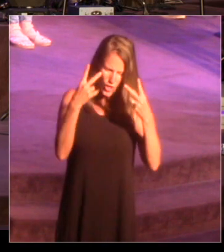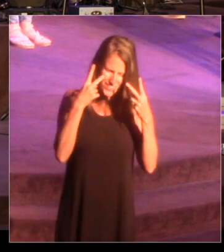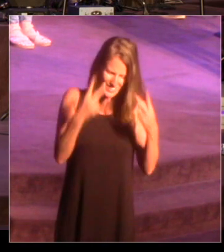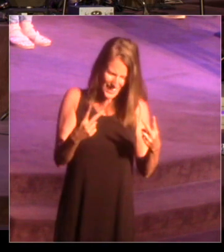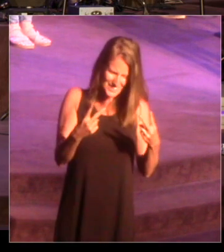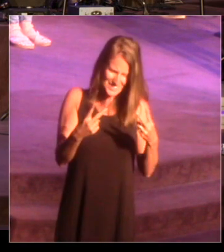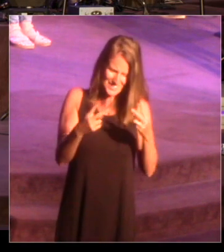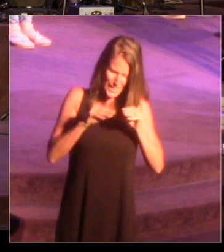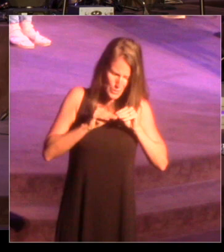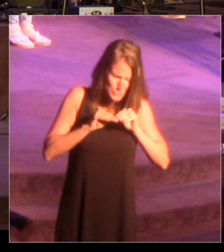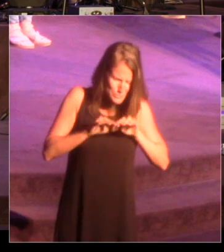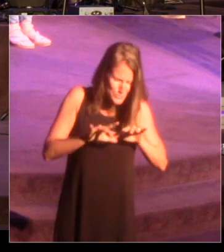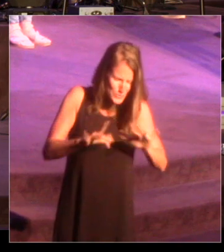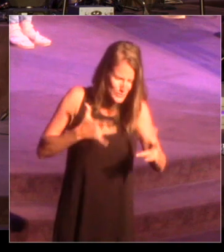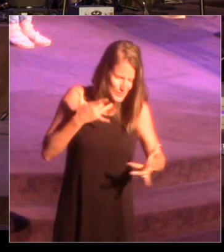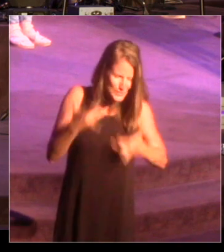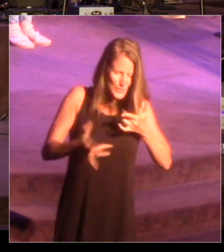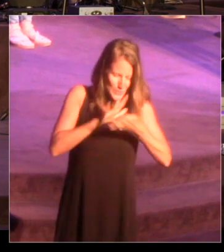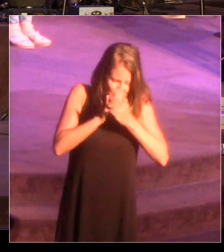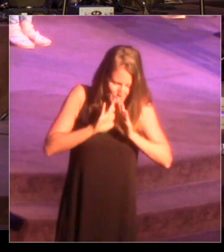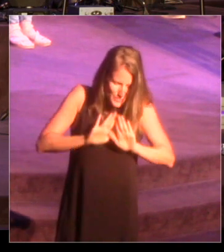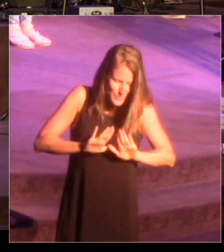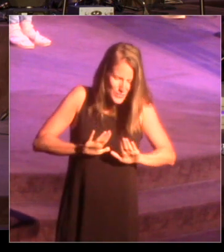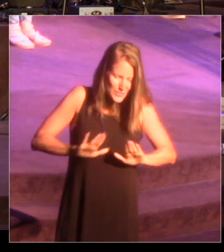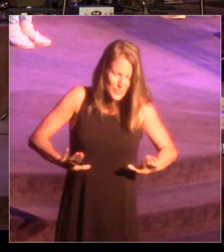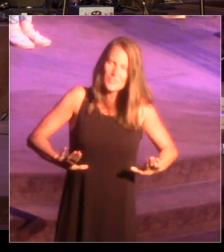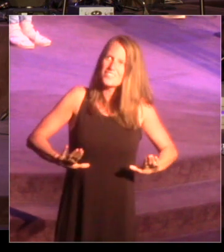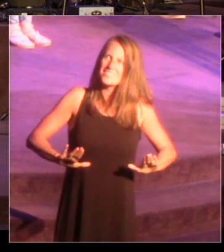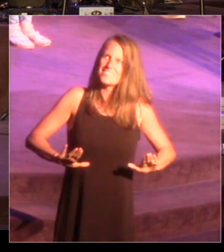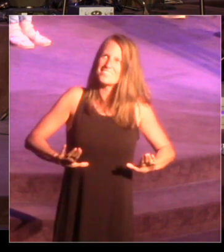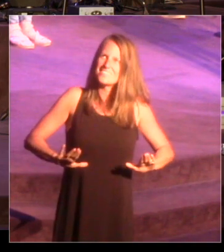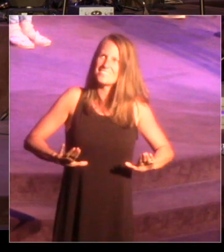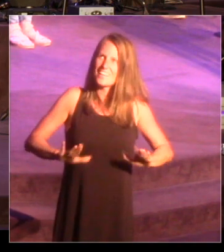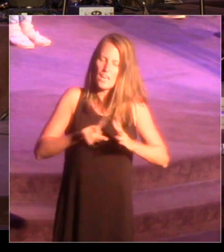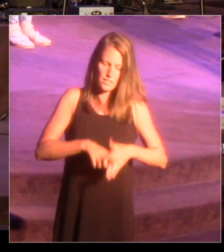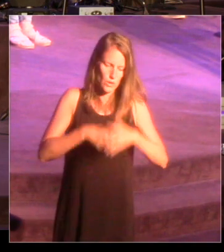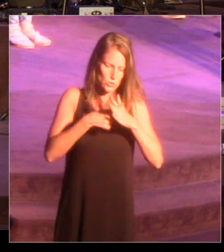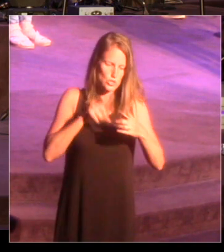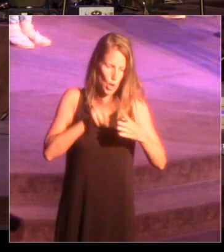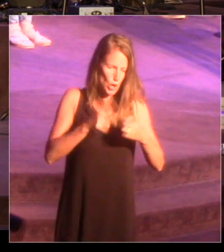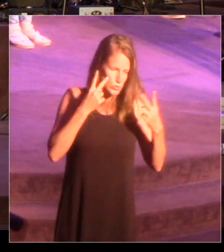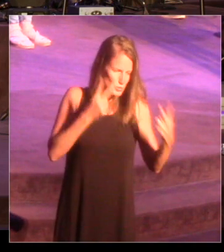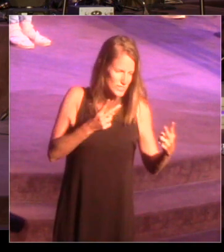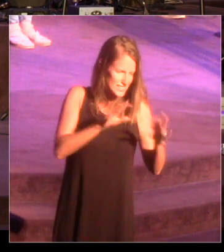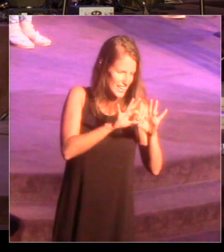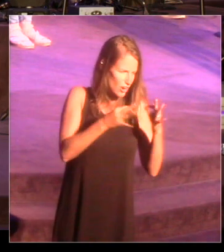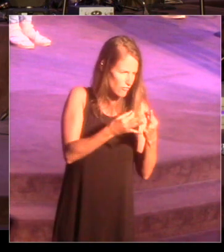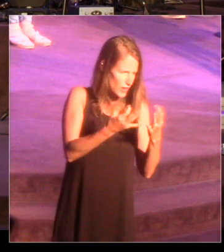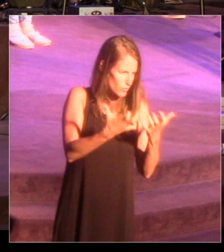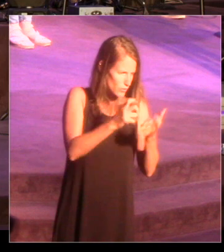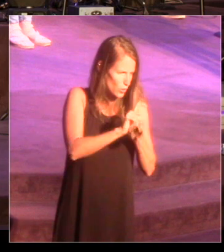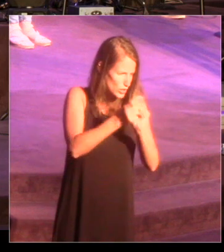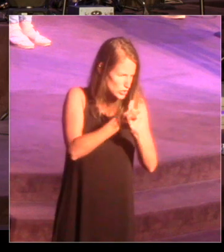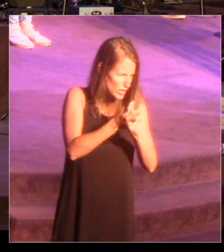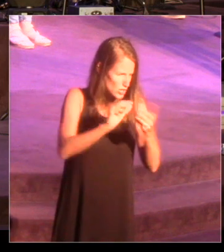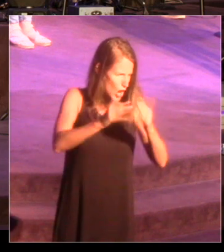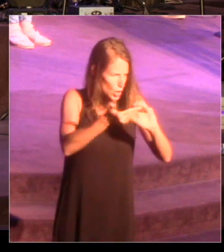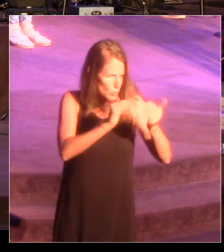would flow in and through us, and that they would begin to impact our families and our communities and our